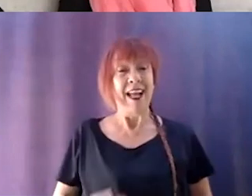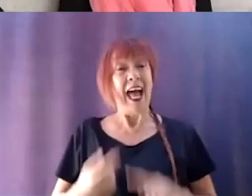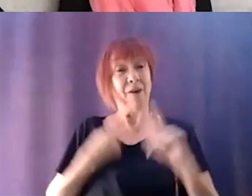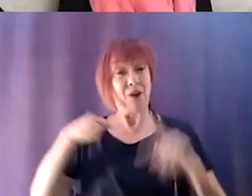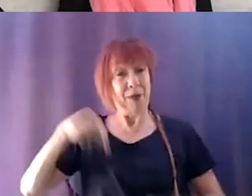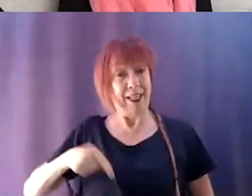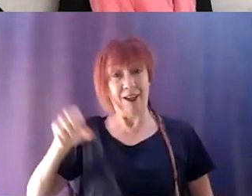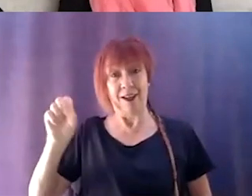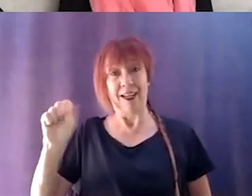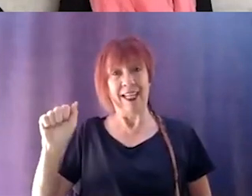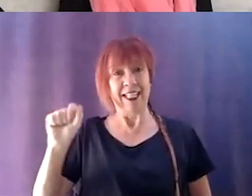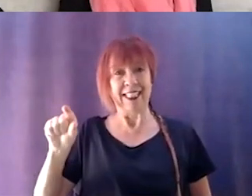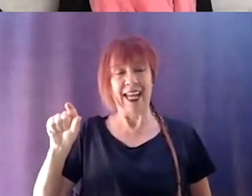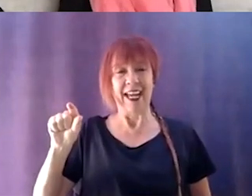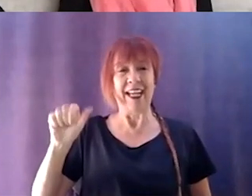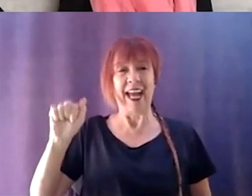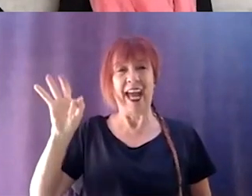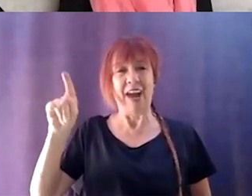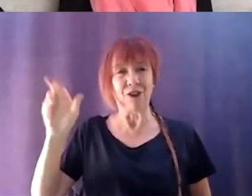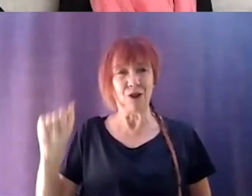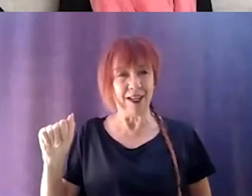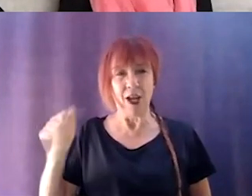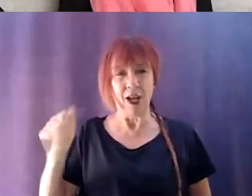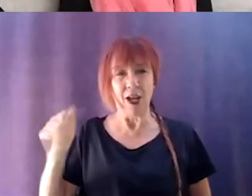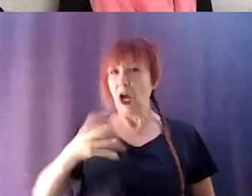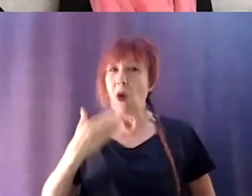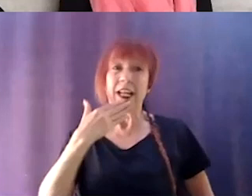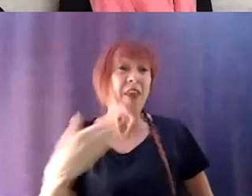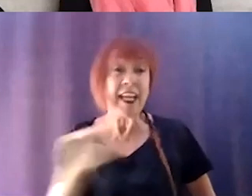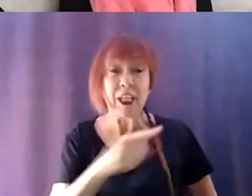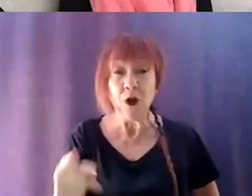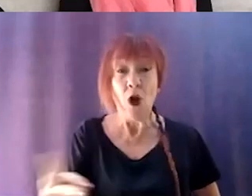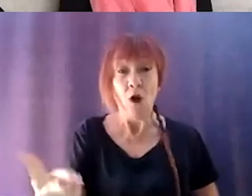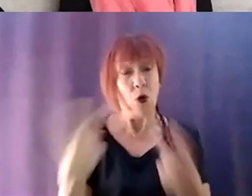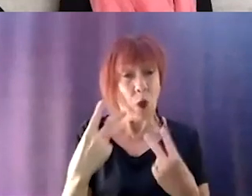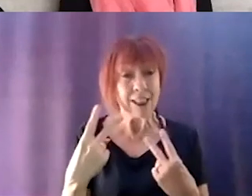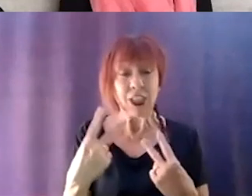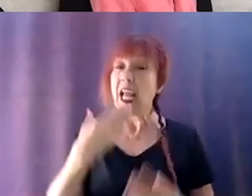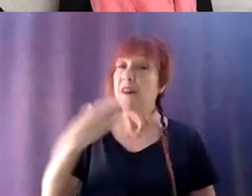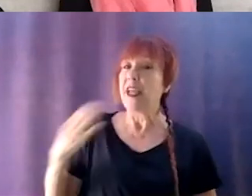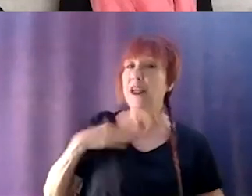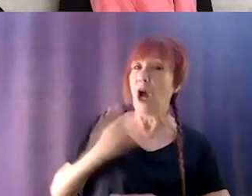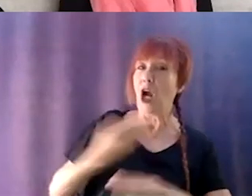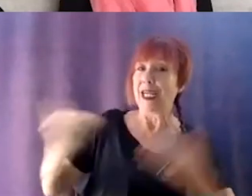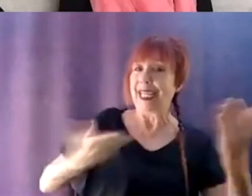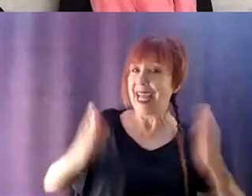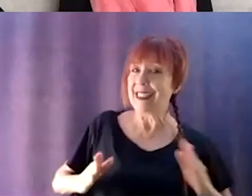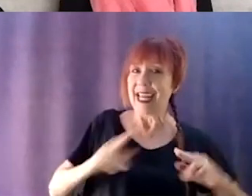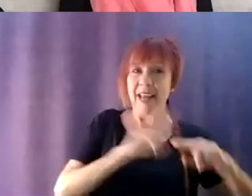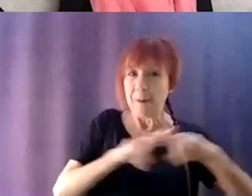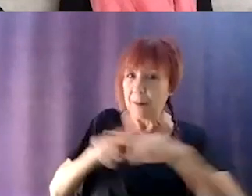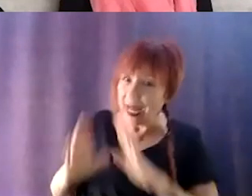all of you for watching, for taking the time to be with us, our guests for making the time to be here and sharing all of this incredible